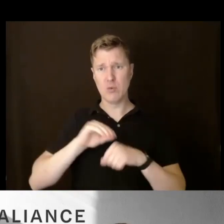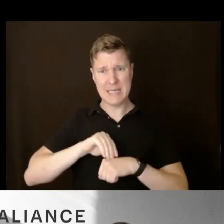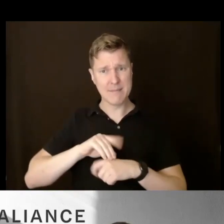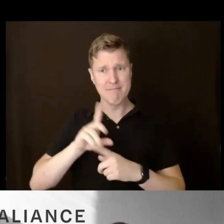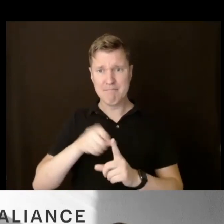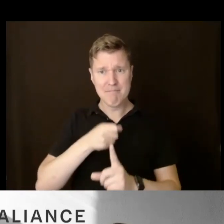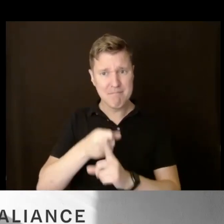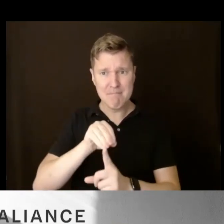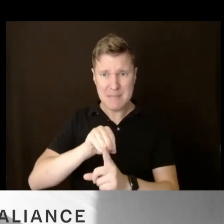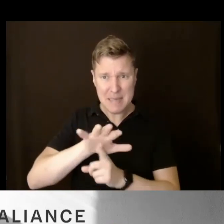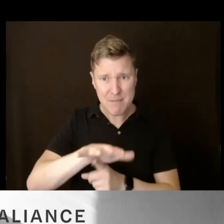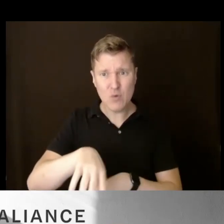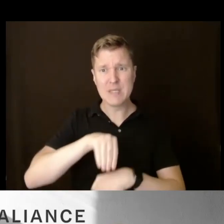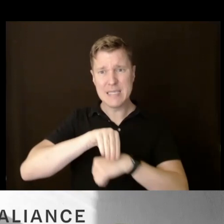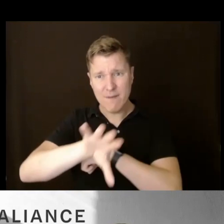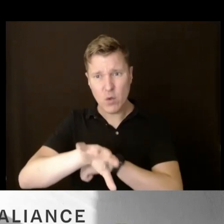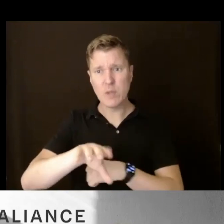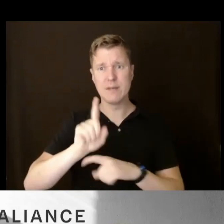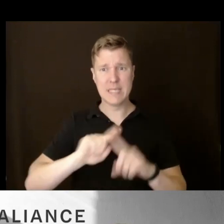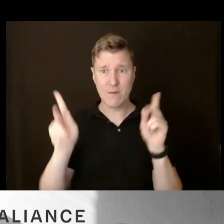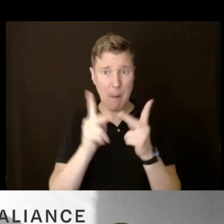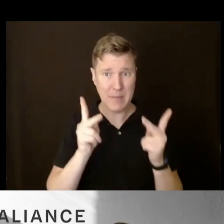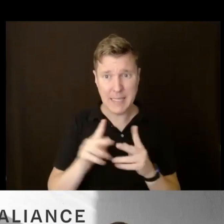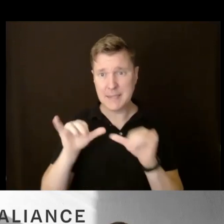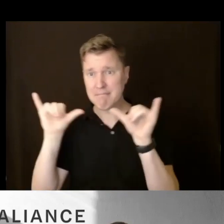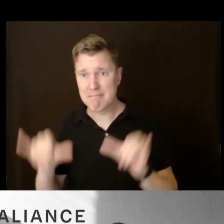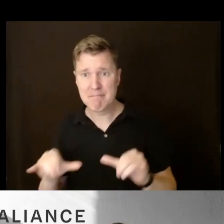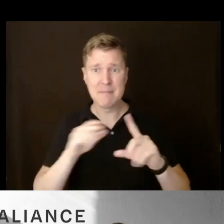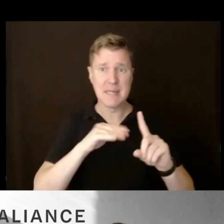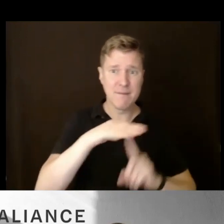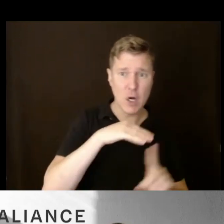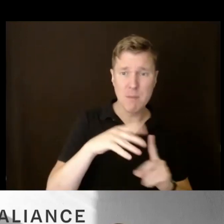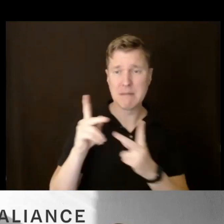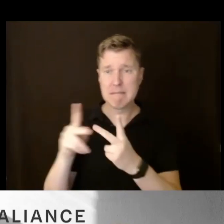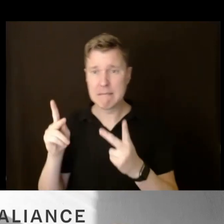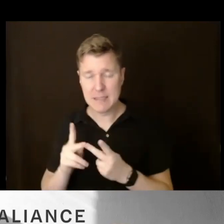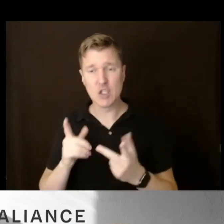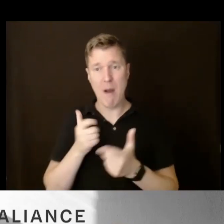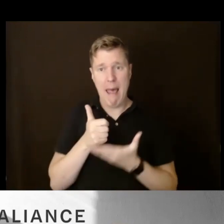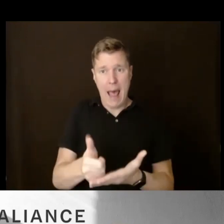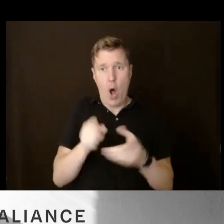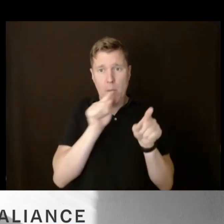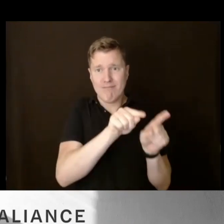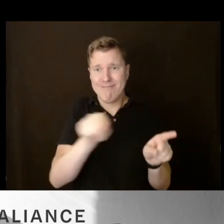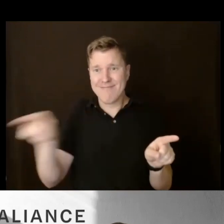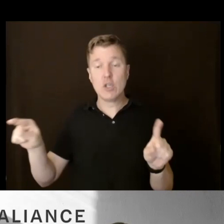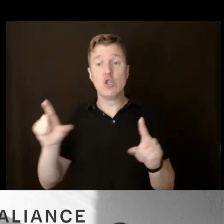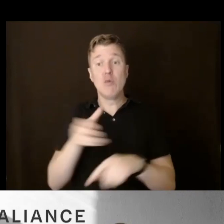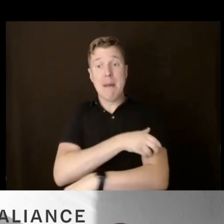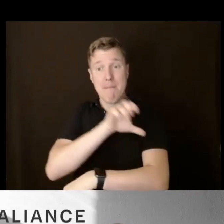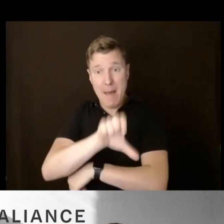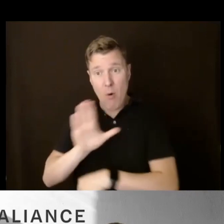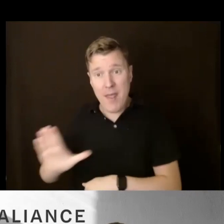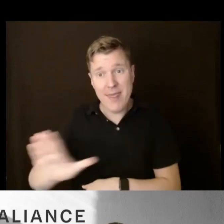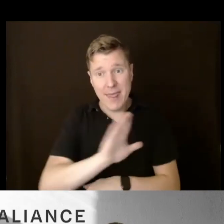influence different systems, institutions, and environments in order to help them empower the people that are